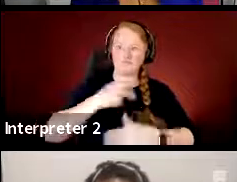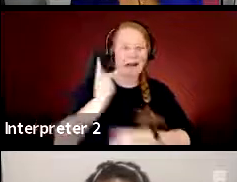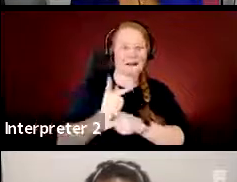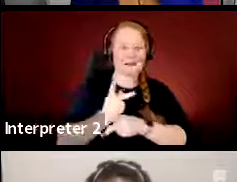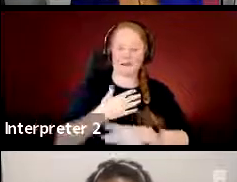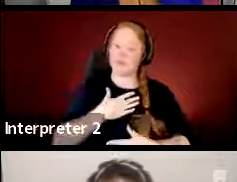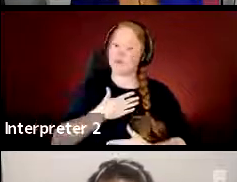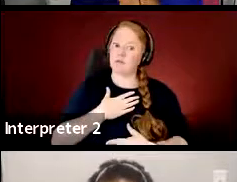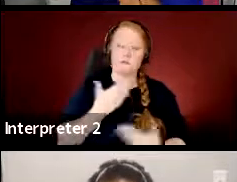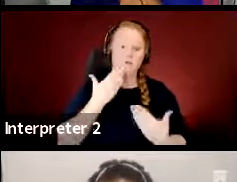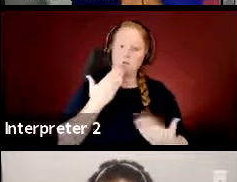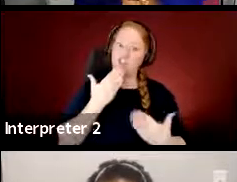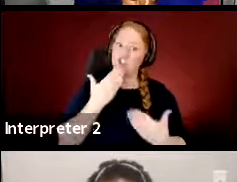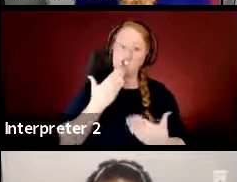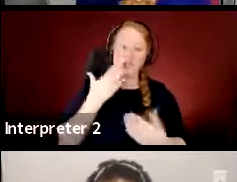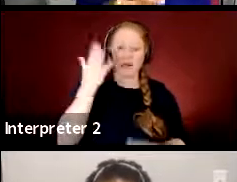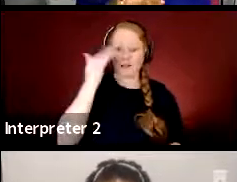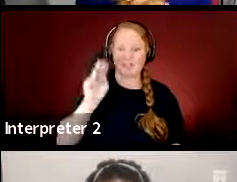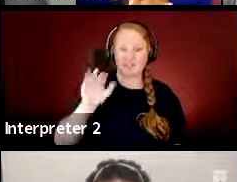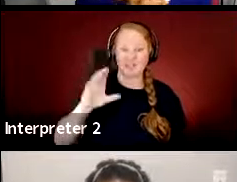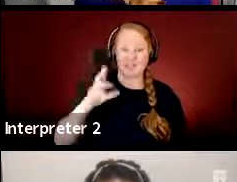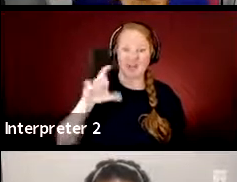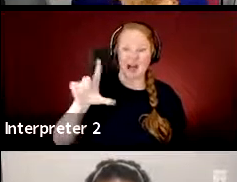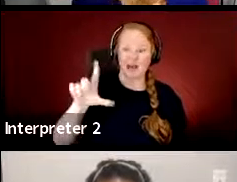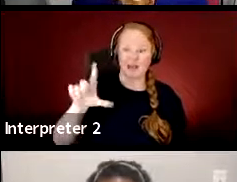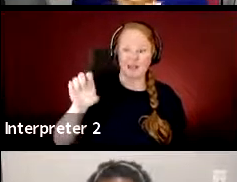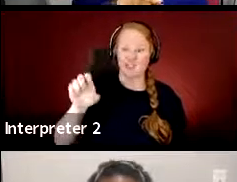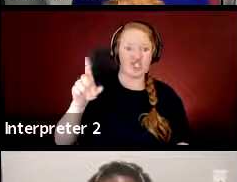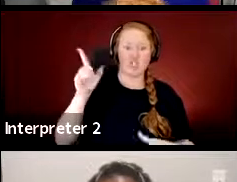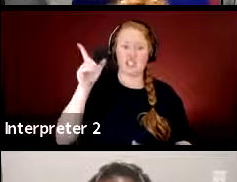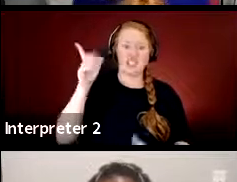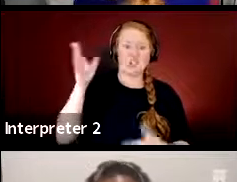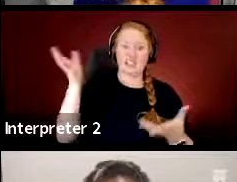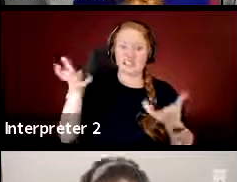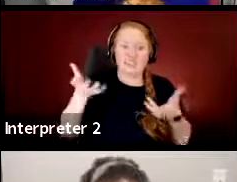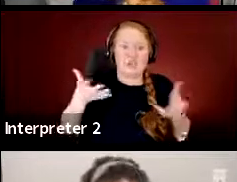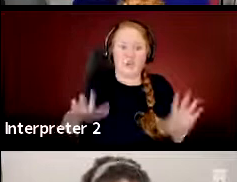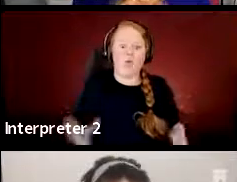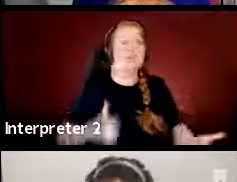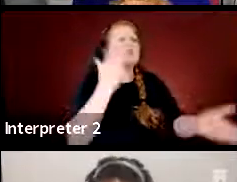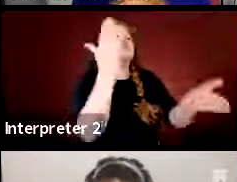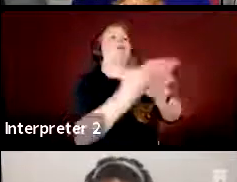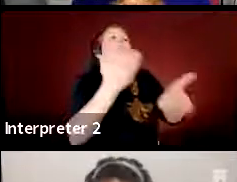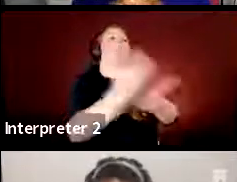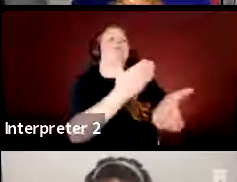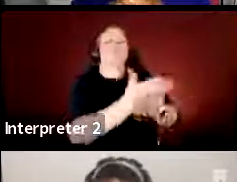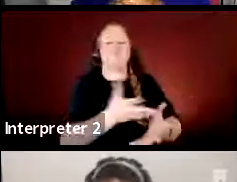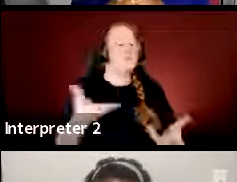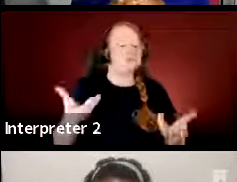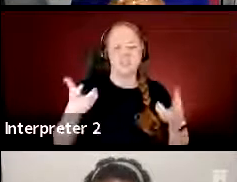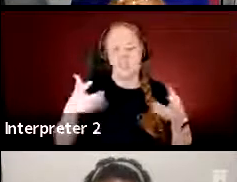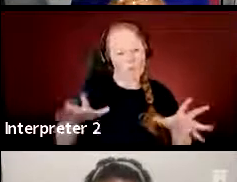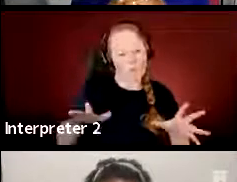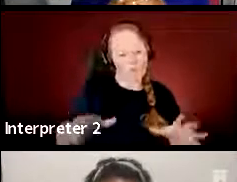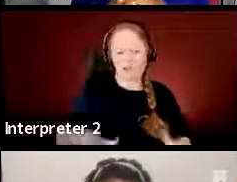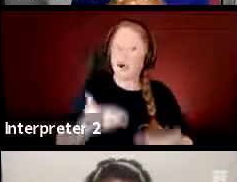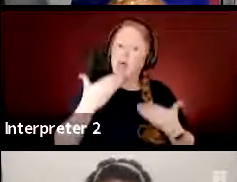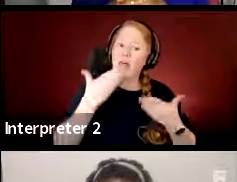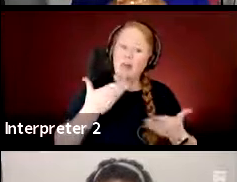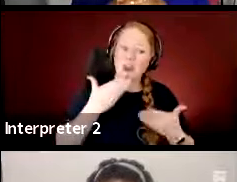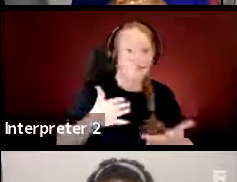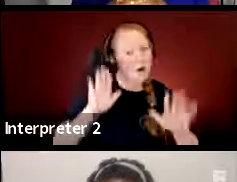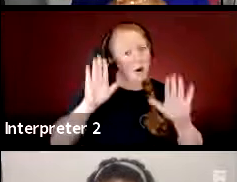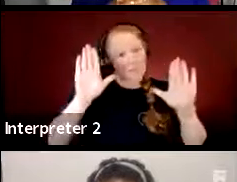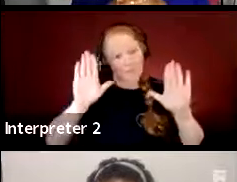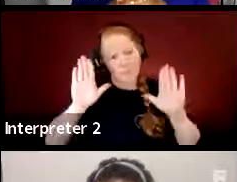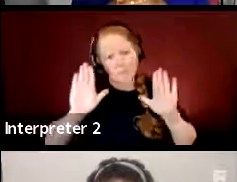really appreciated because Michelle did not want to have to cut people off. So thank you all for doing an amazing job of testifying. I